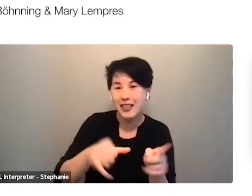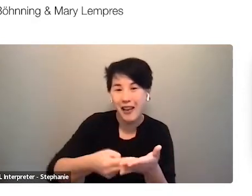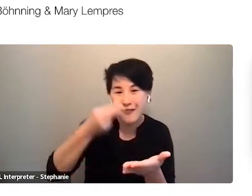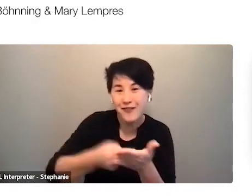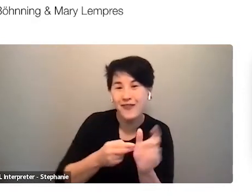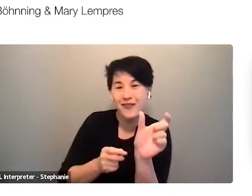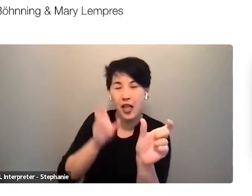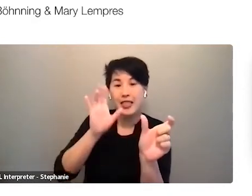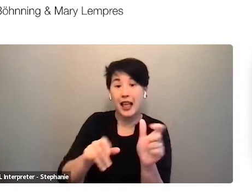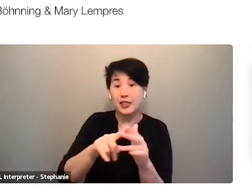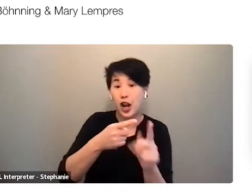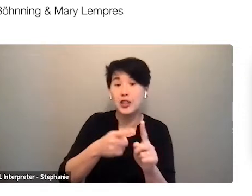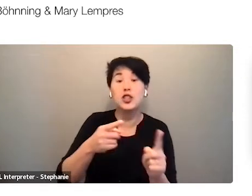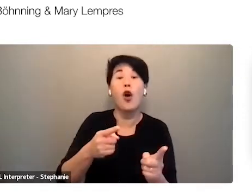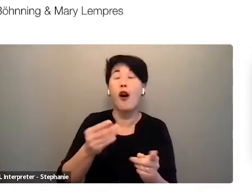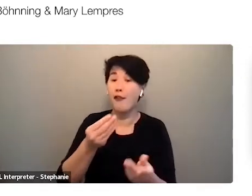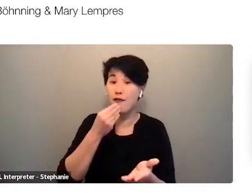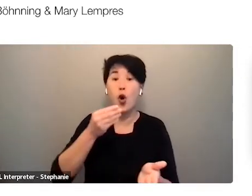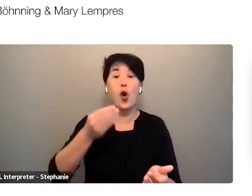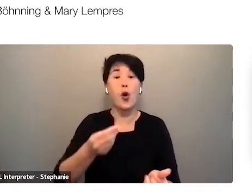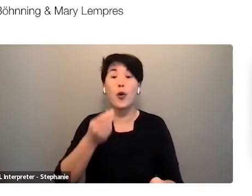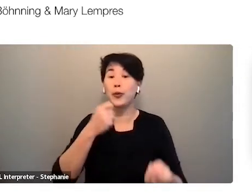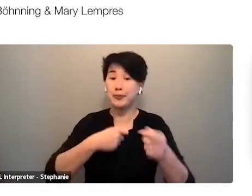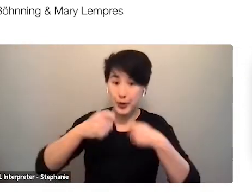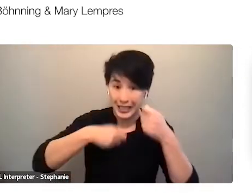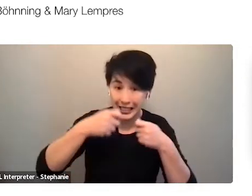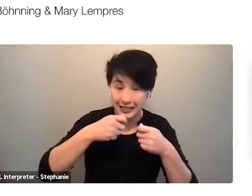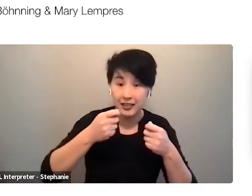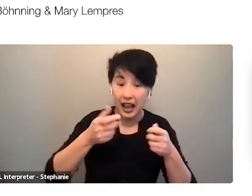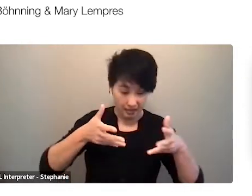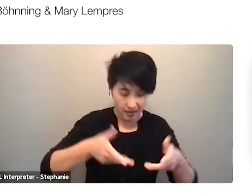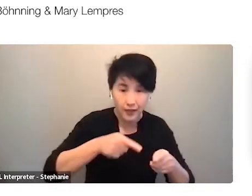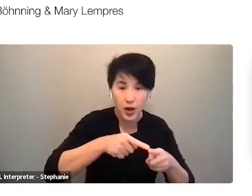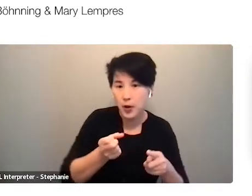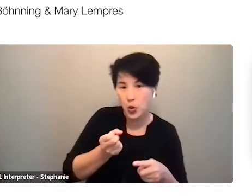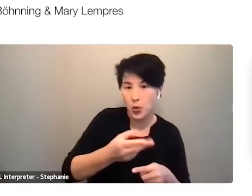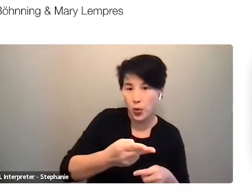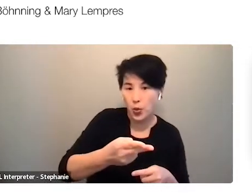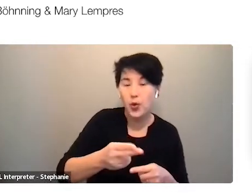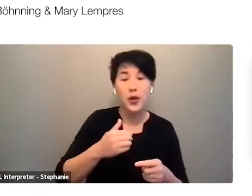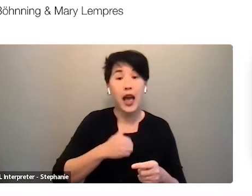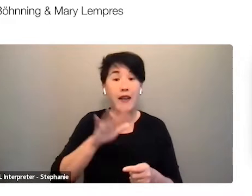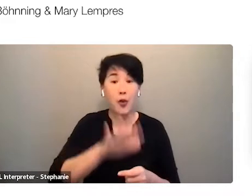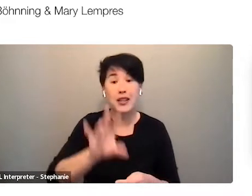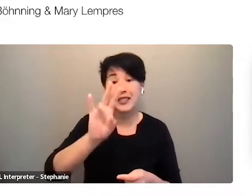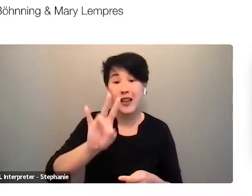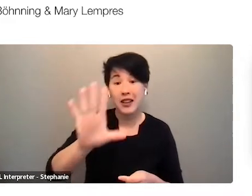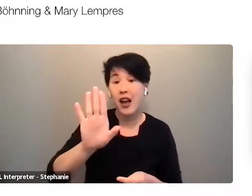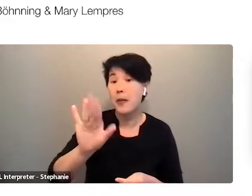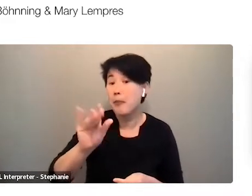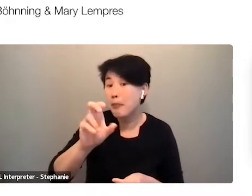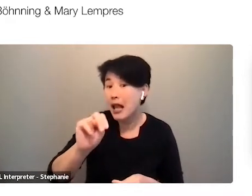that's when food is eaten and it's consumed or disposed of and wasted. So there are over 75 billion pounds of